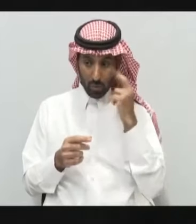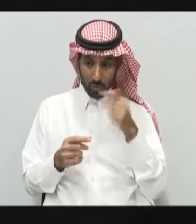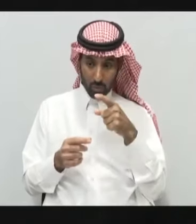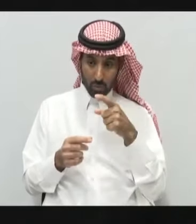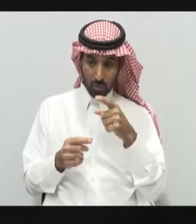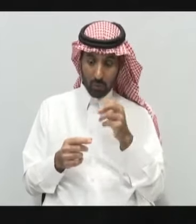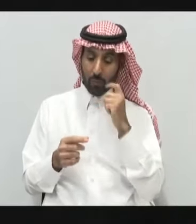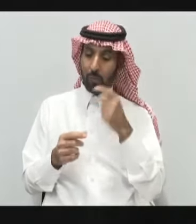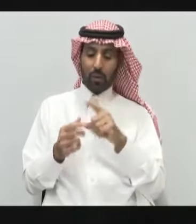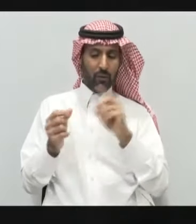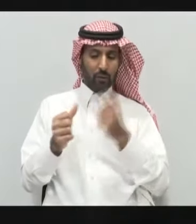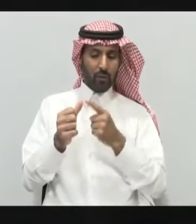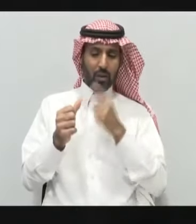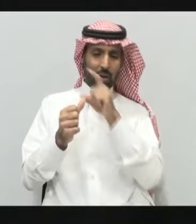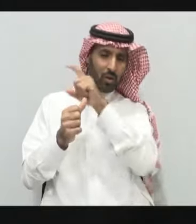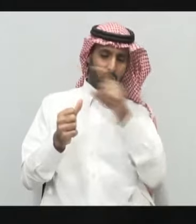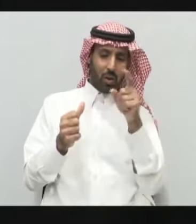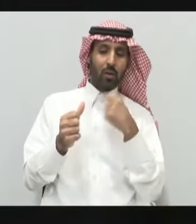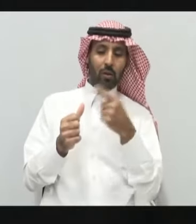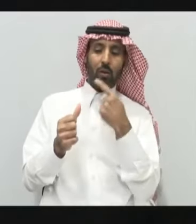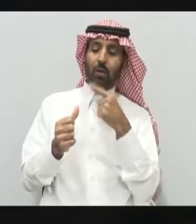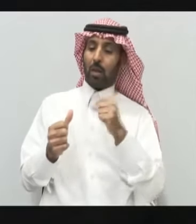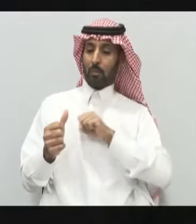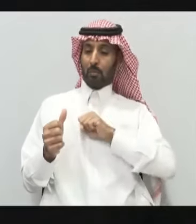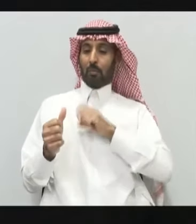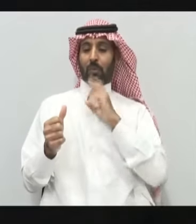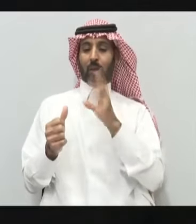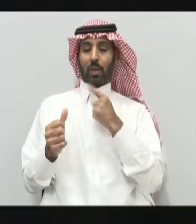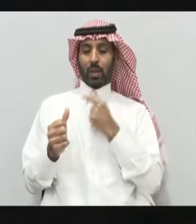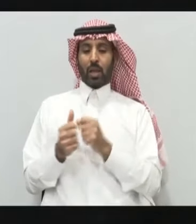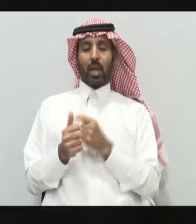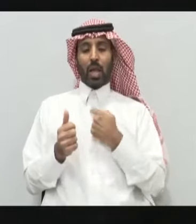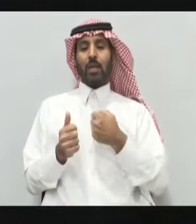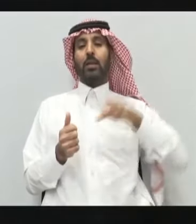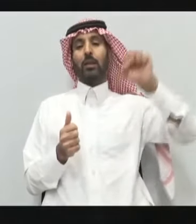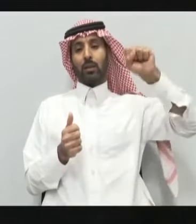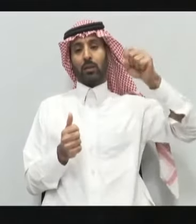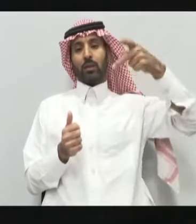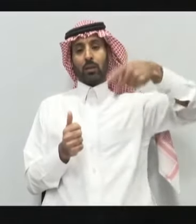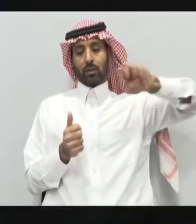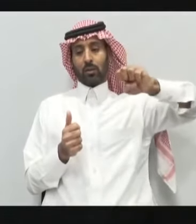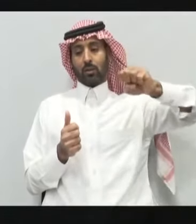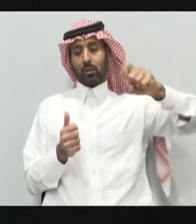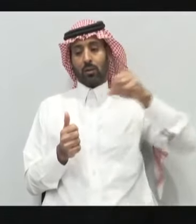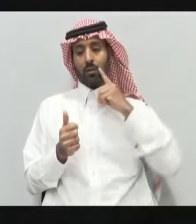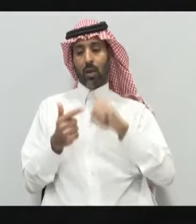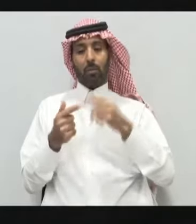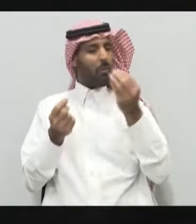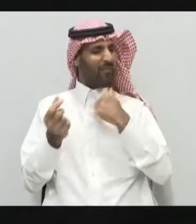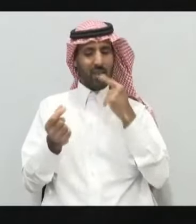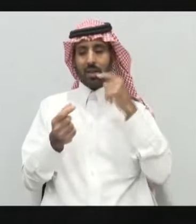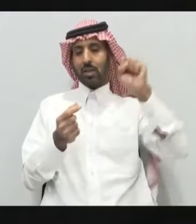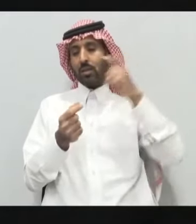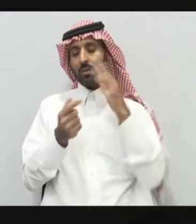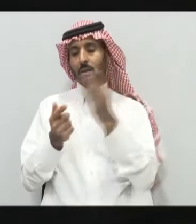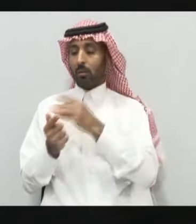That we used for the first sentence, when I talk about myself, I said, I speak. And when I talked about my